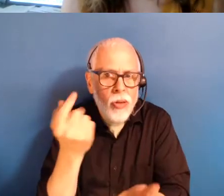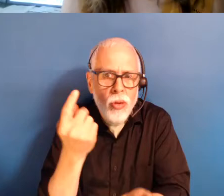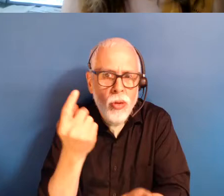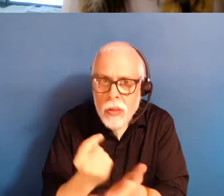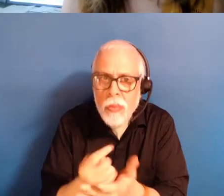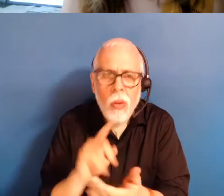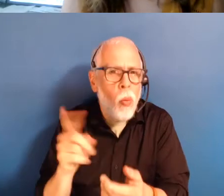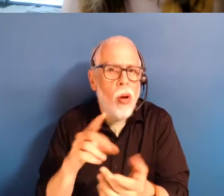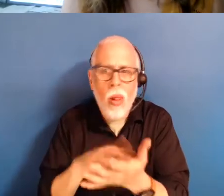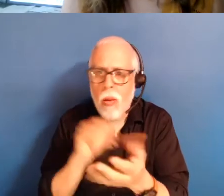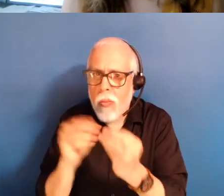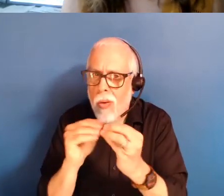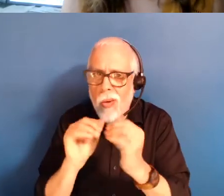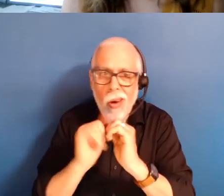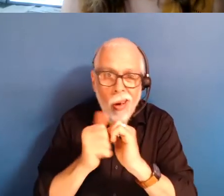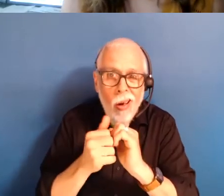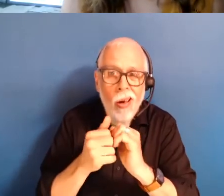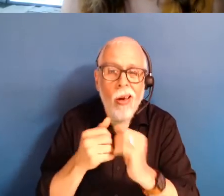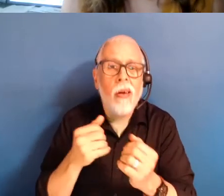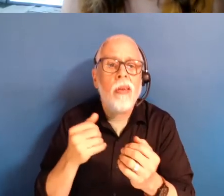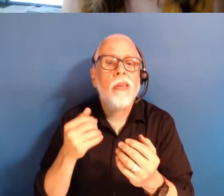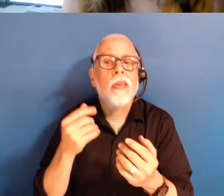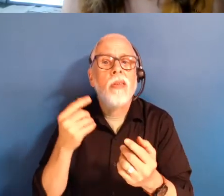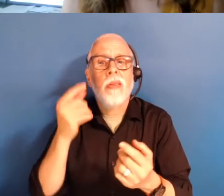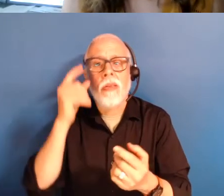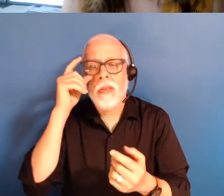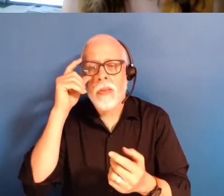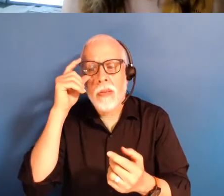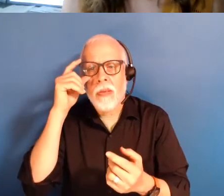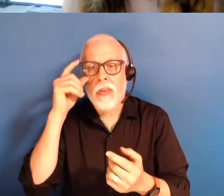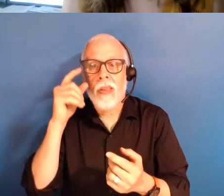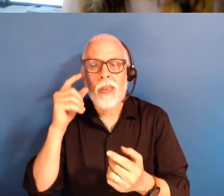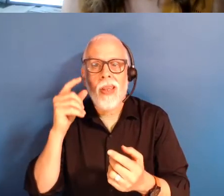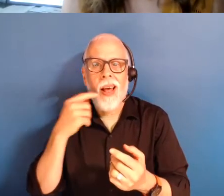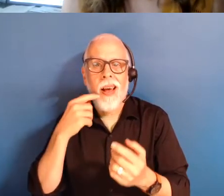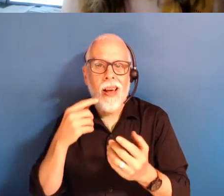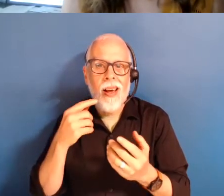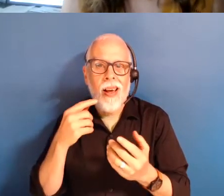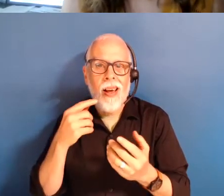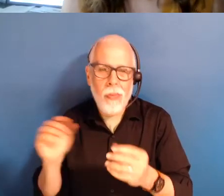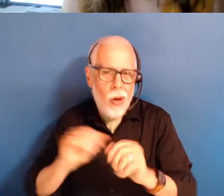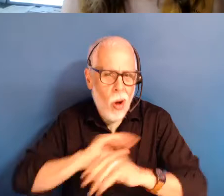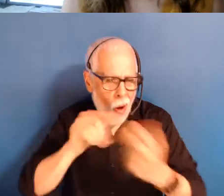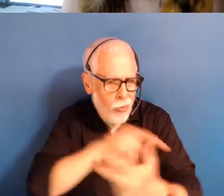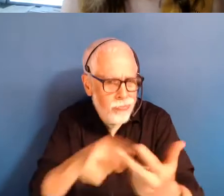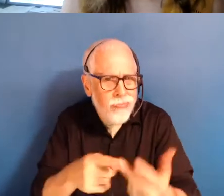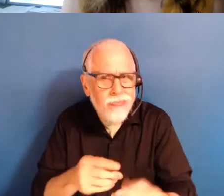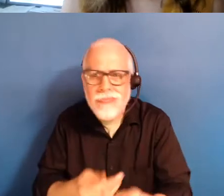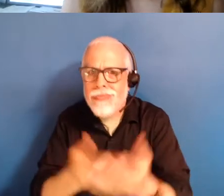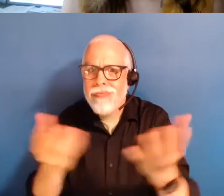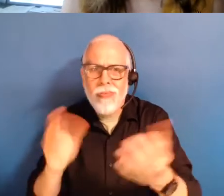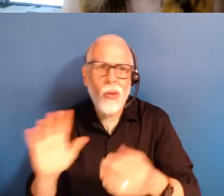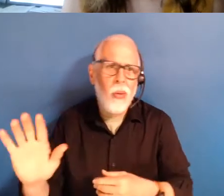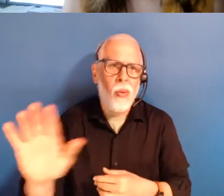go to get more information? And so I'm going to put this to all of you, since you can speak to